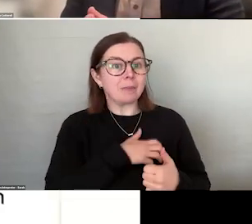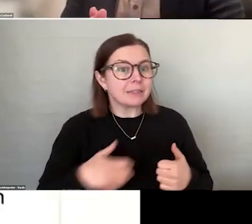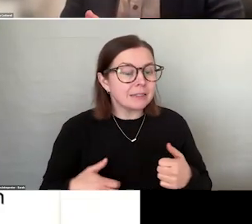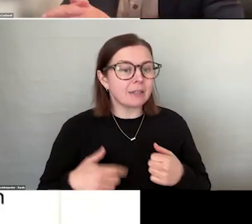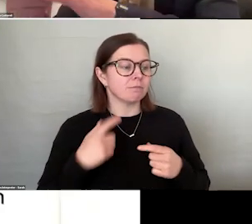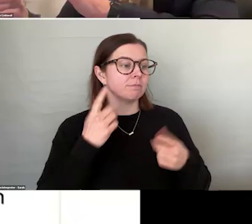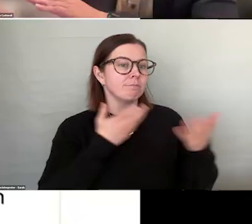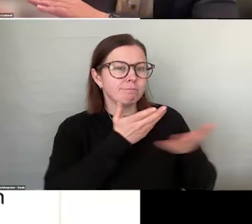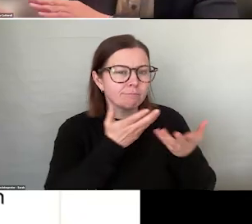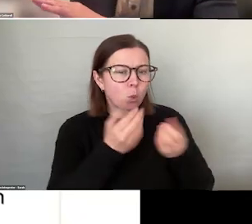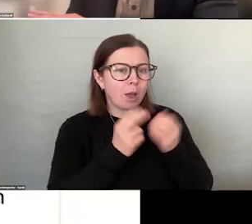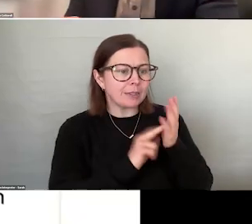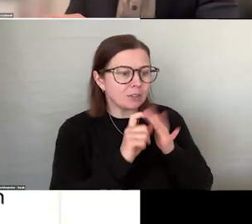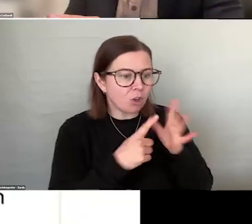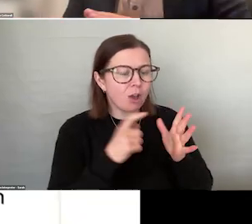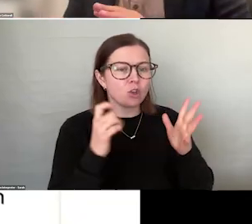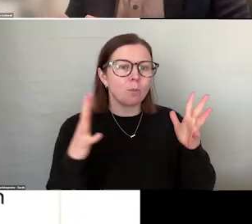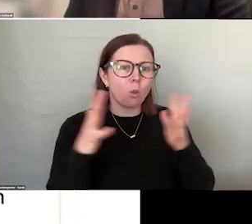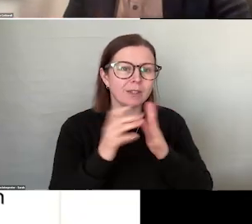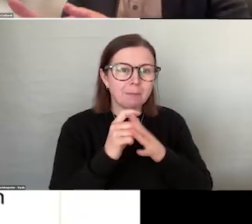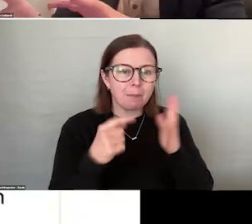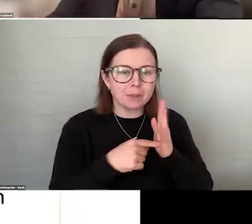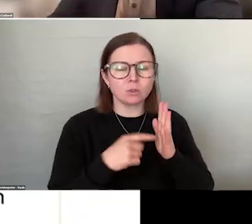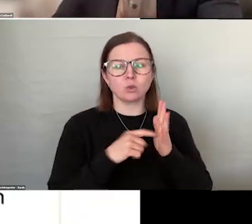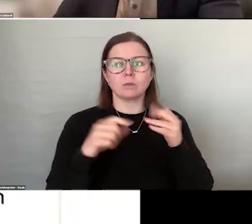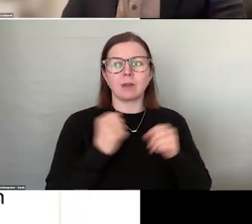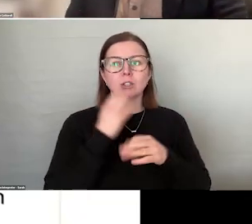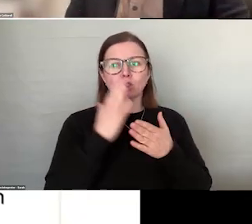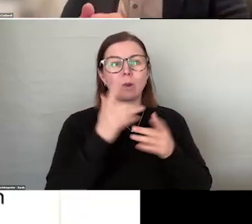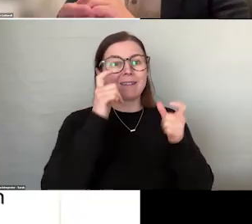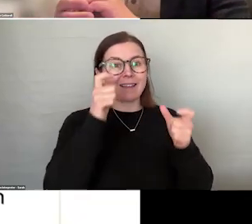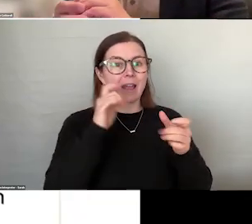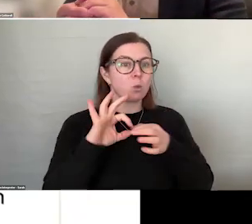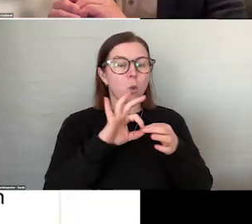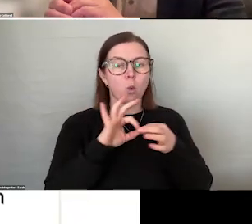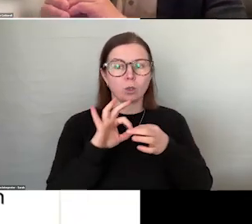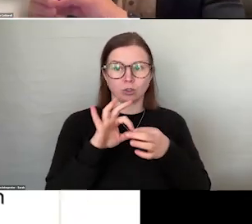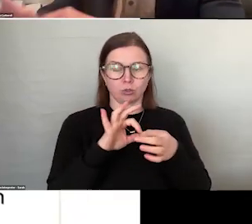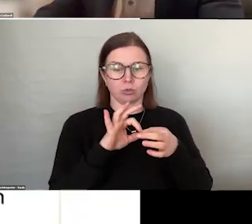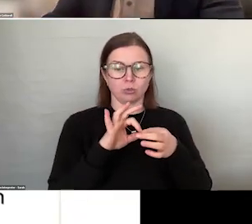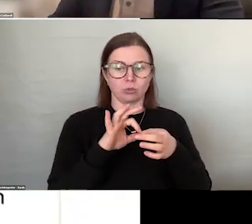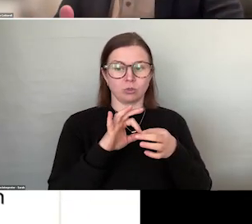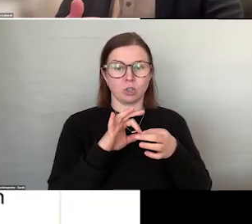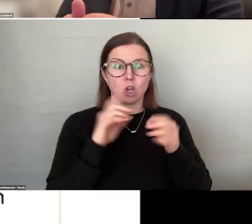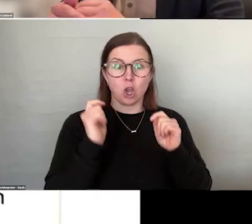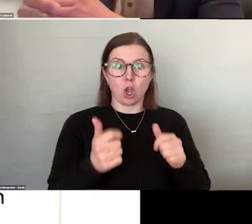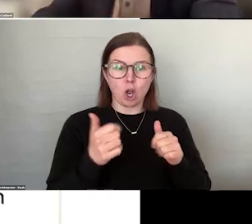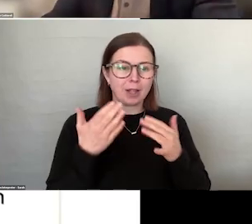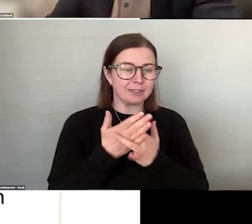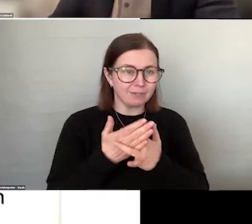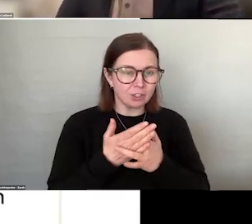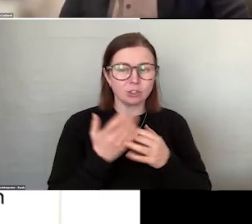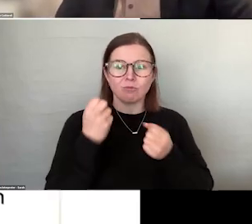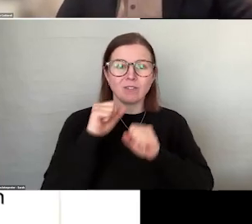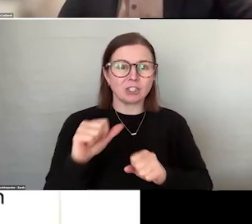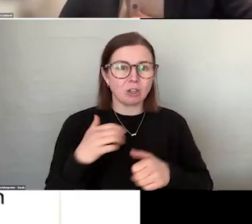to the NDIA and the Commonwealth Department to make sure care coordination, earlier intervention,